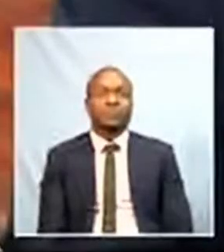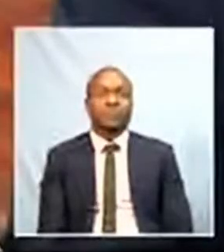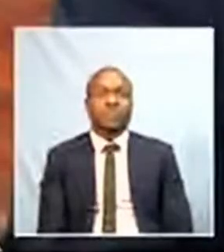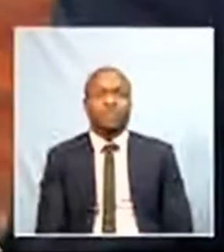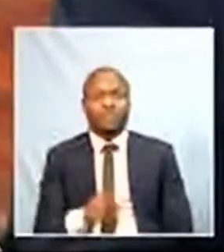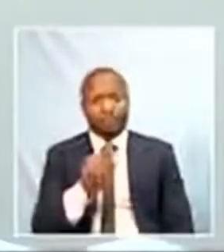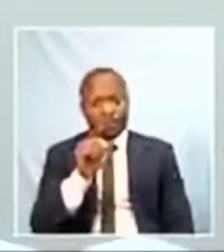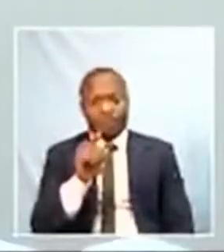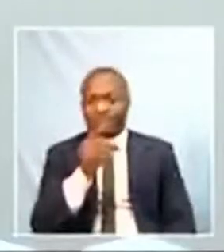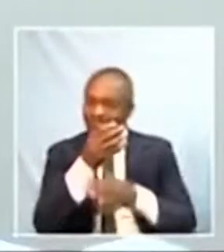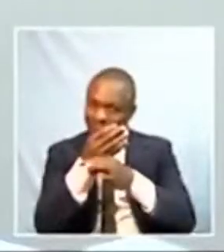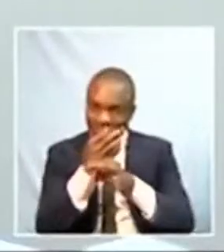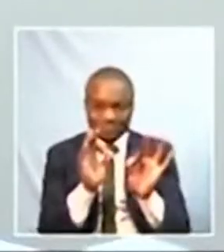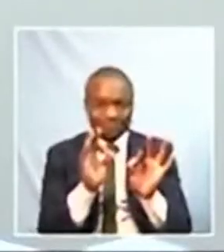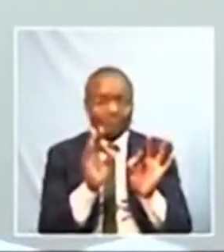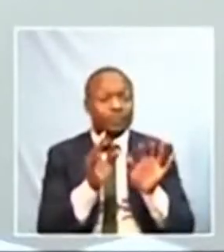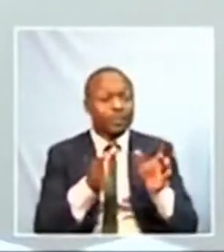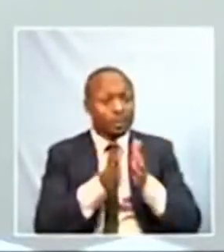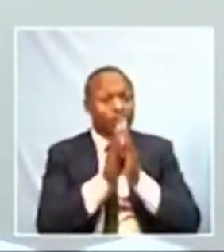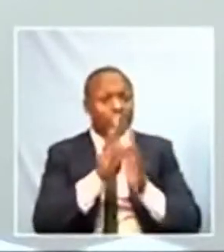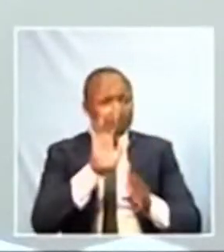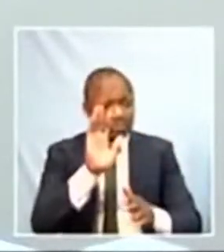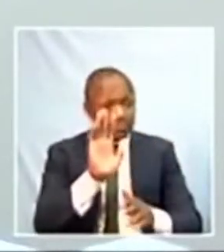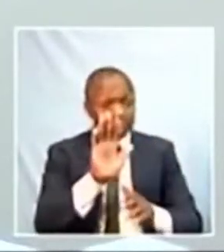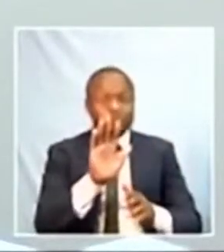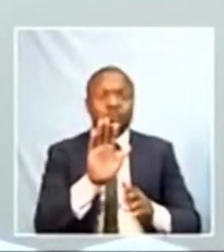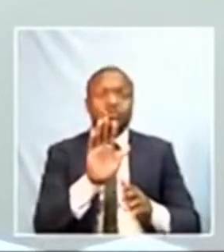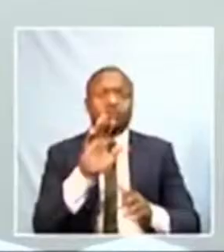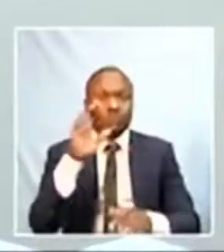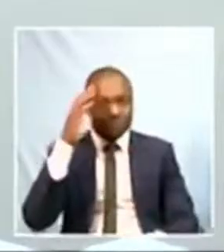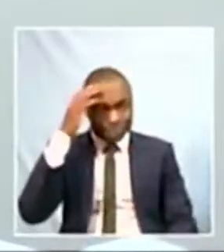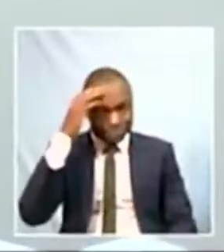You are at liberty to ask your technocrats